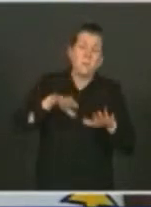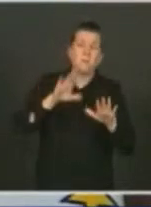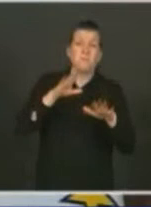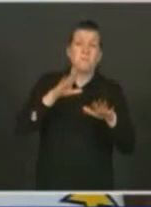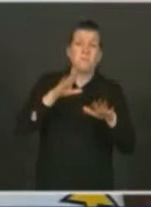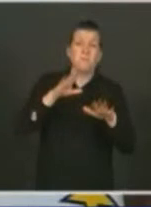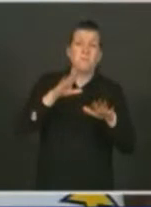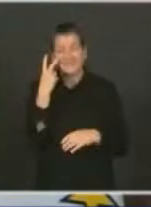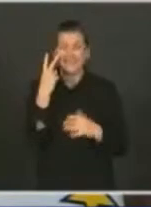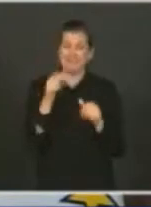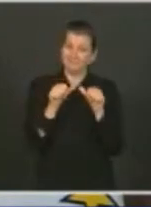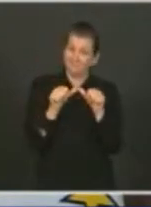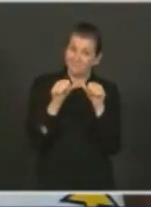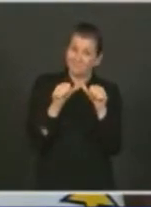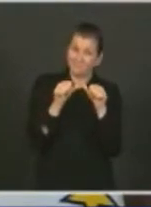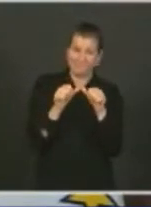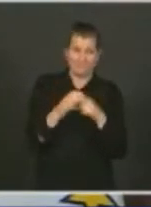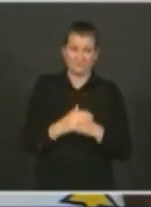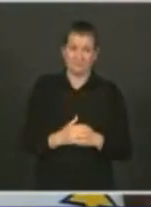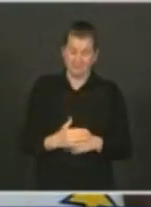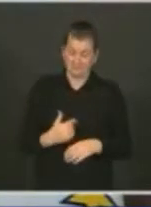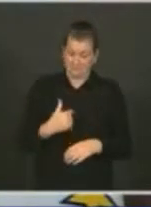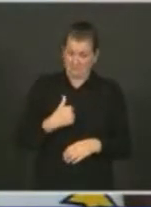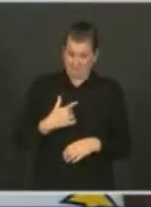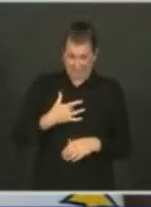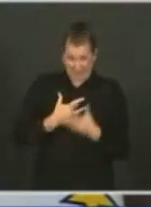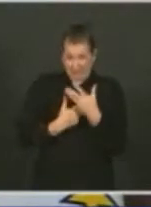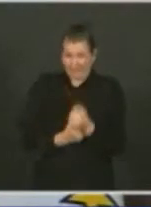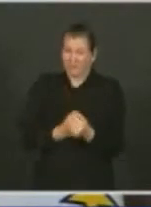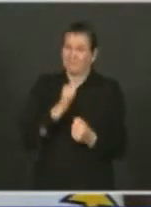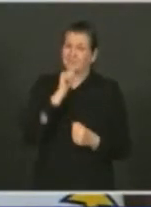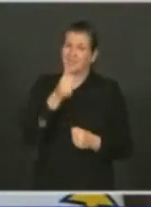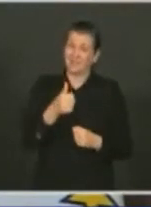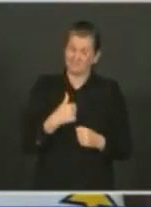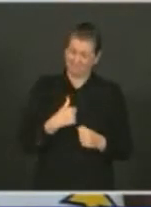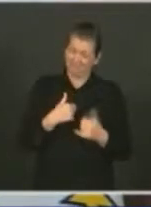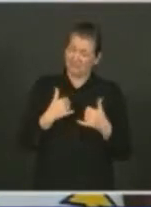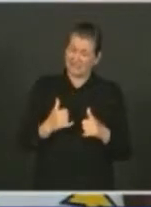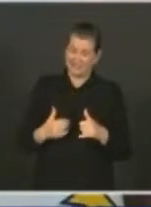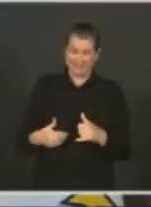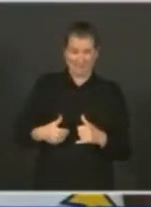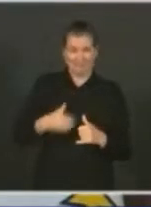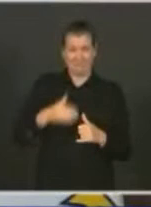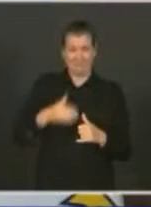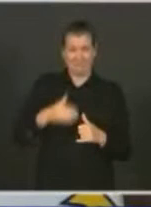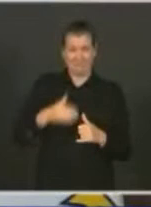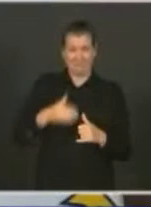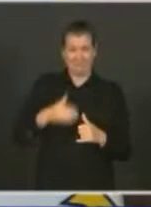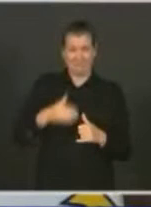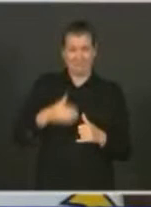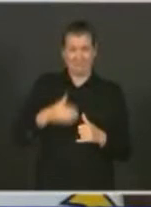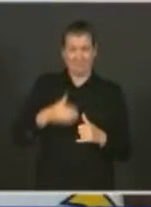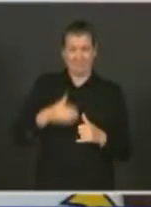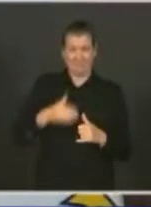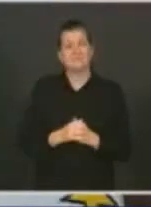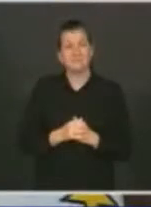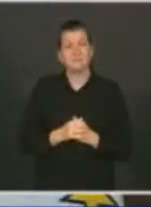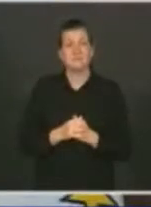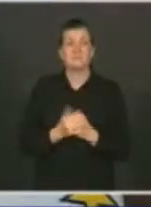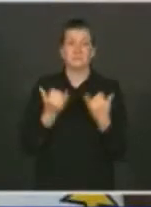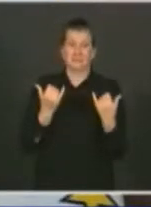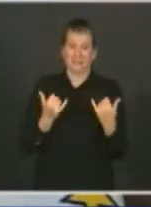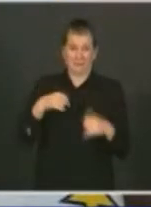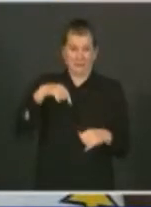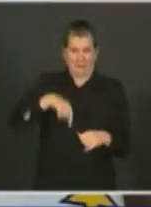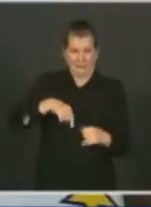But I'm not optimistic based on what we're seeing in the data. So I'm here, I guess, one last time,